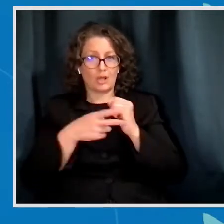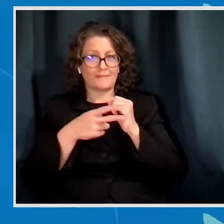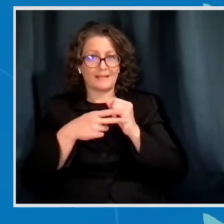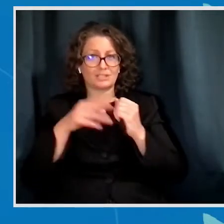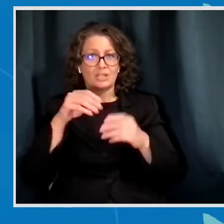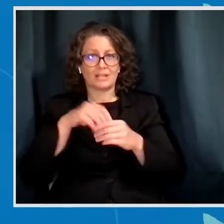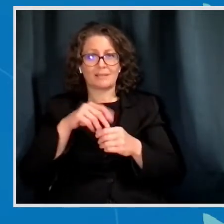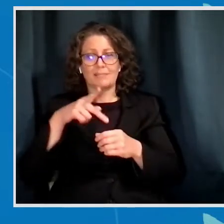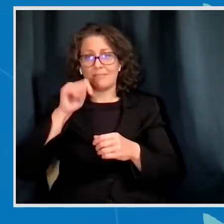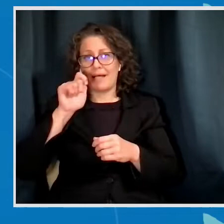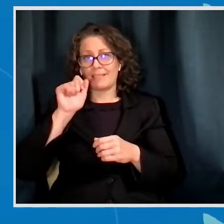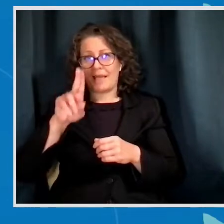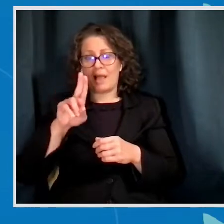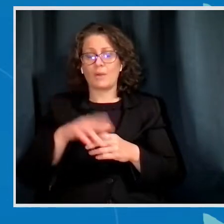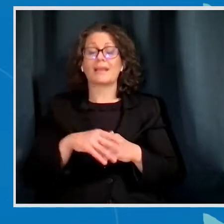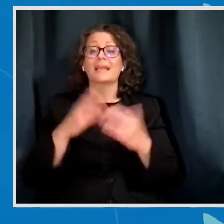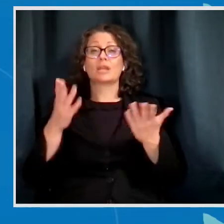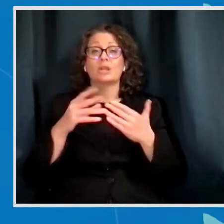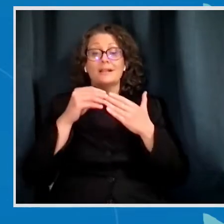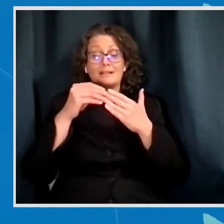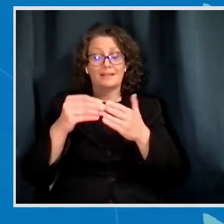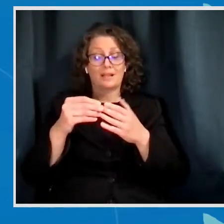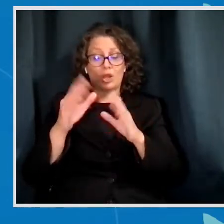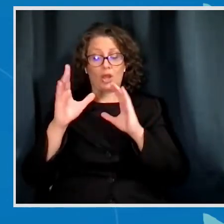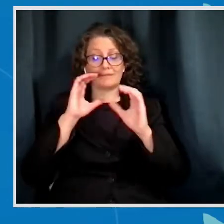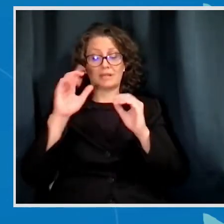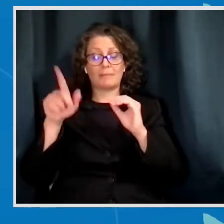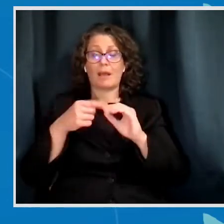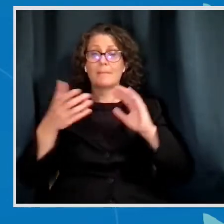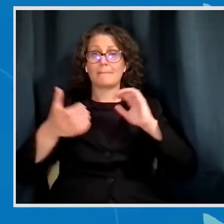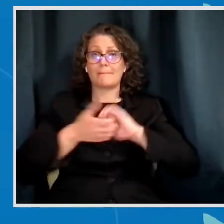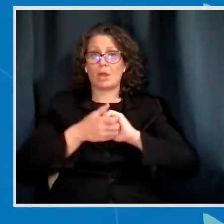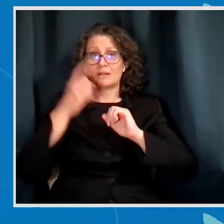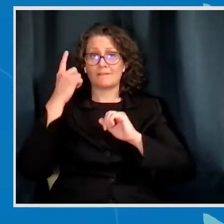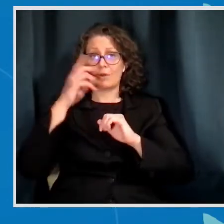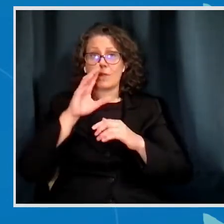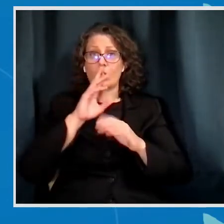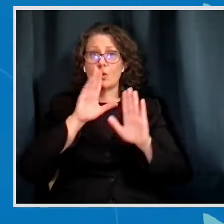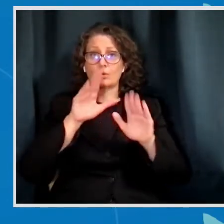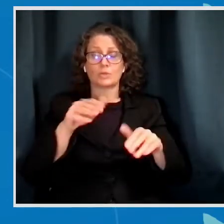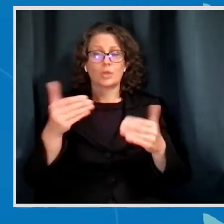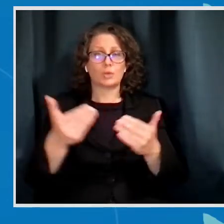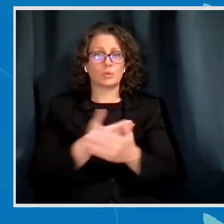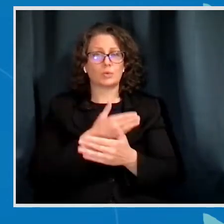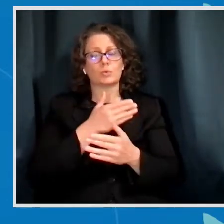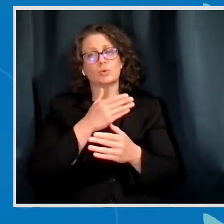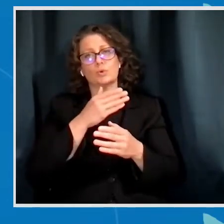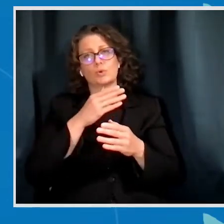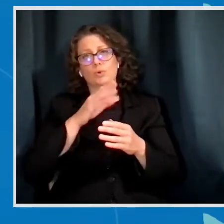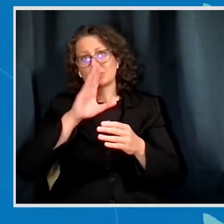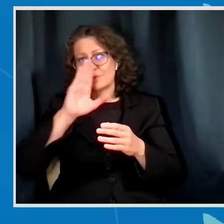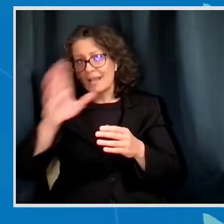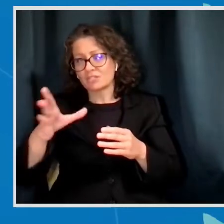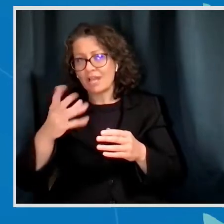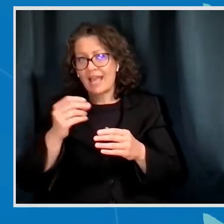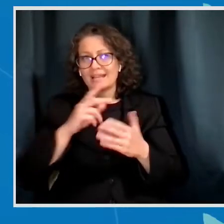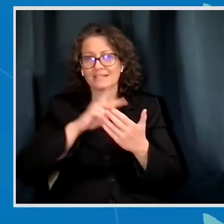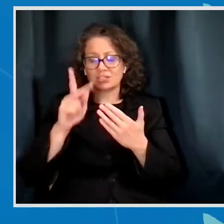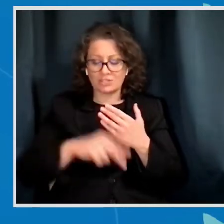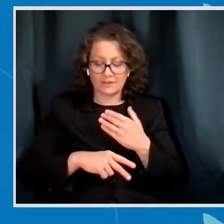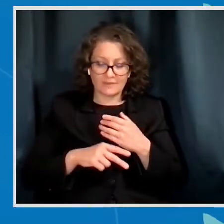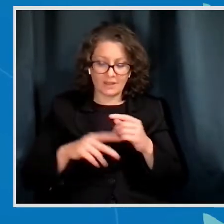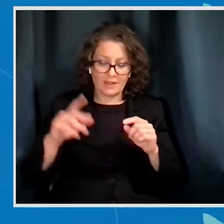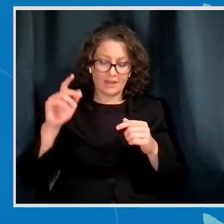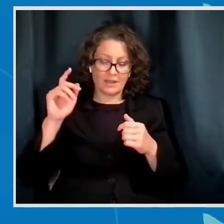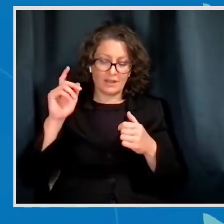to lead a conversation on partnerships for the ocean, new directions, and initiatives is Taholo Kami, ocean convener